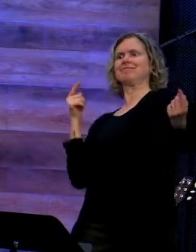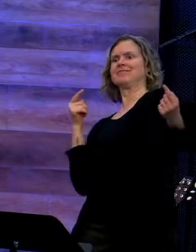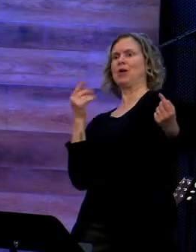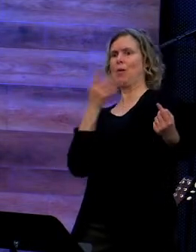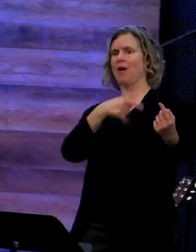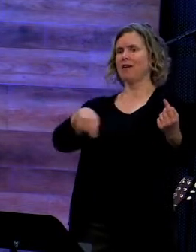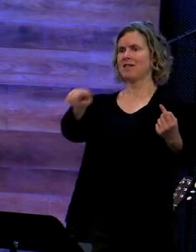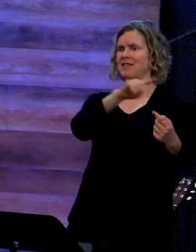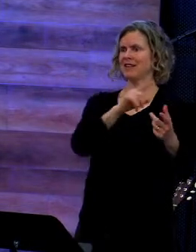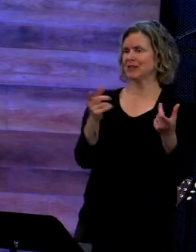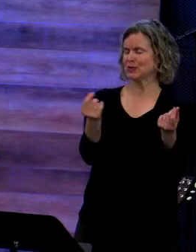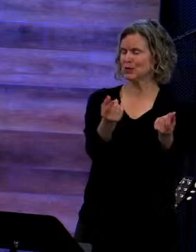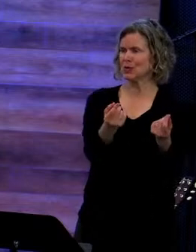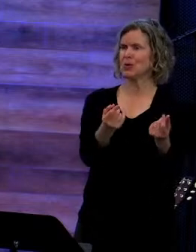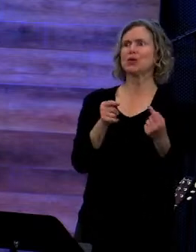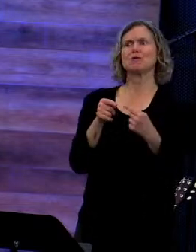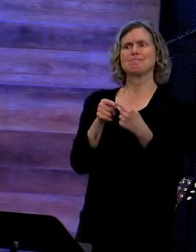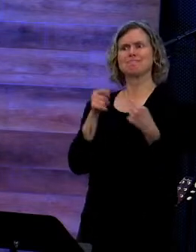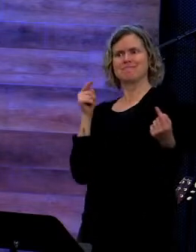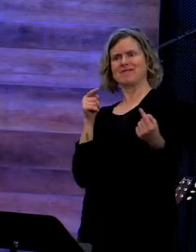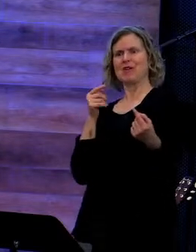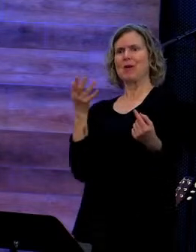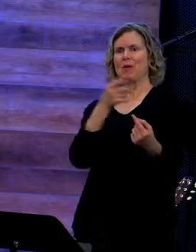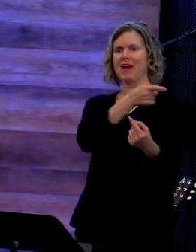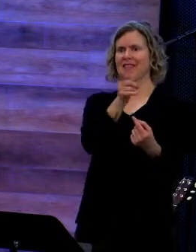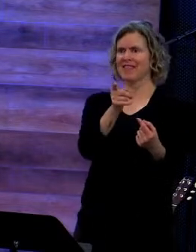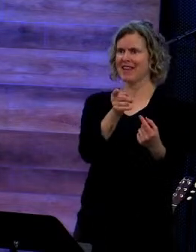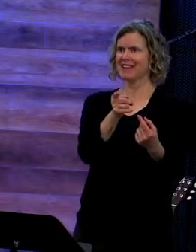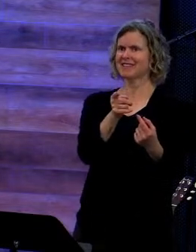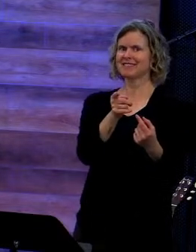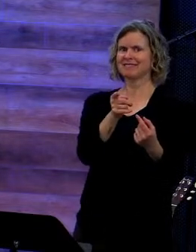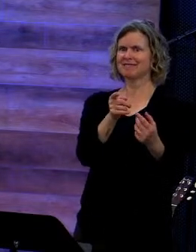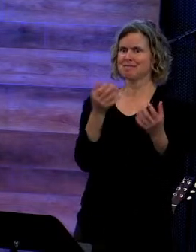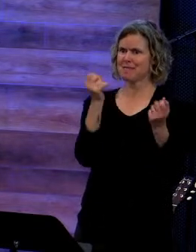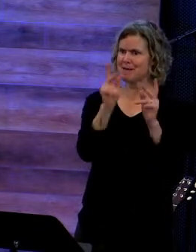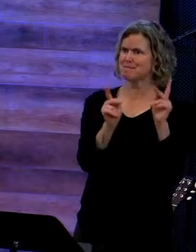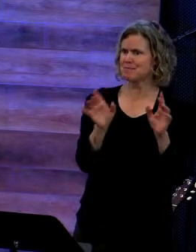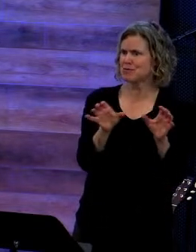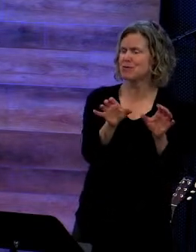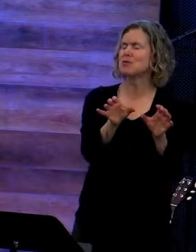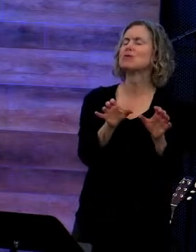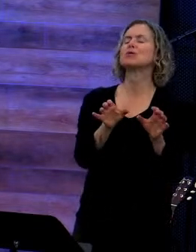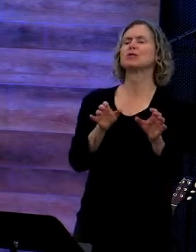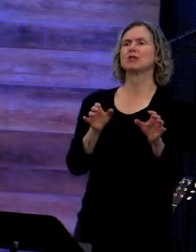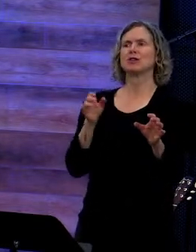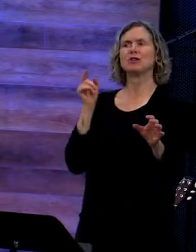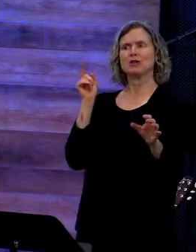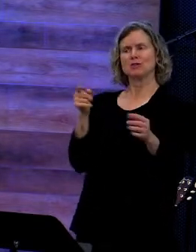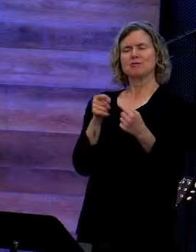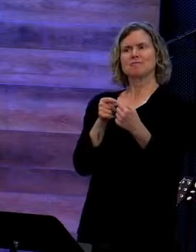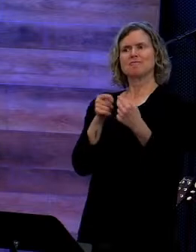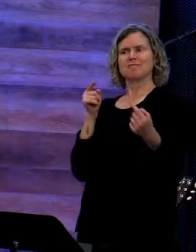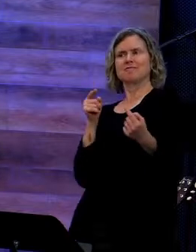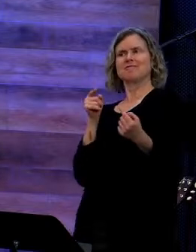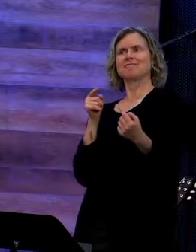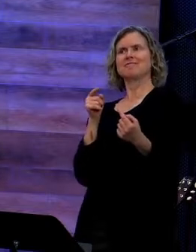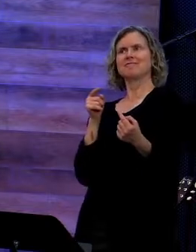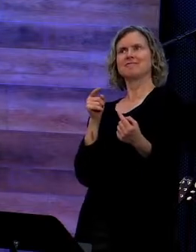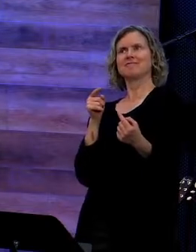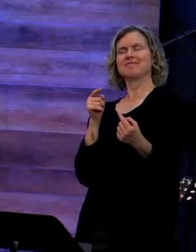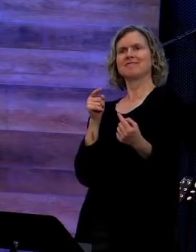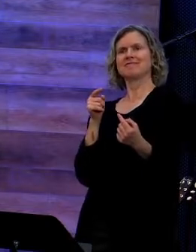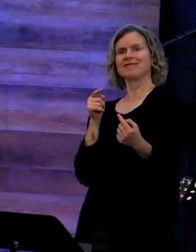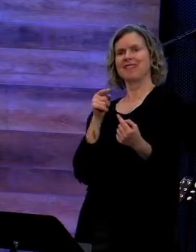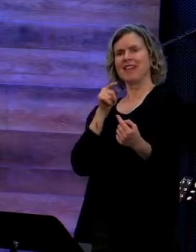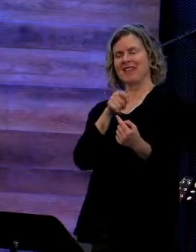God. I have limits. That's a good thing. We need to cease from our work. Have you ever thought about